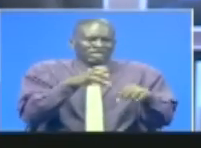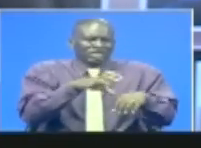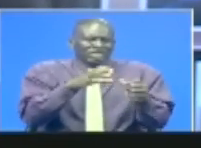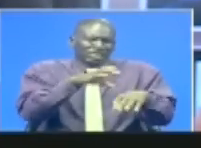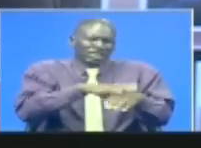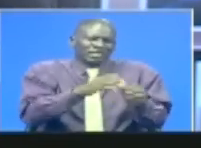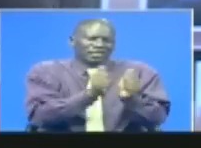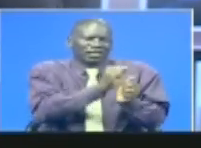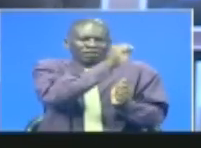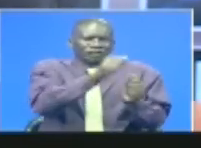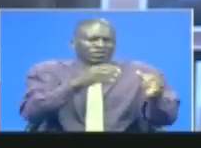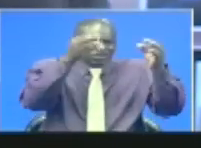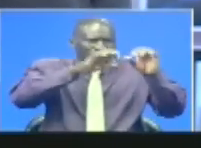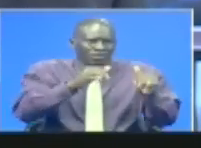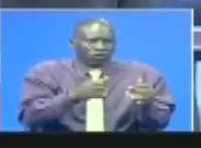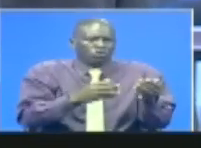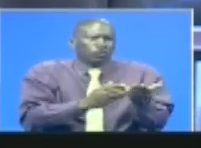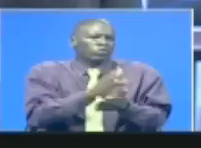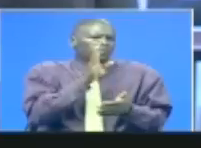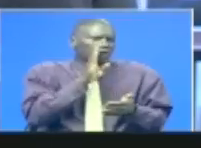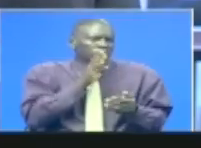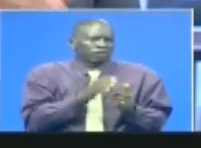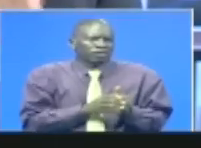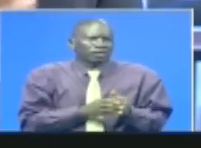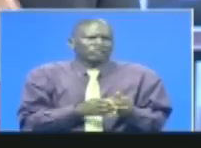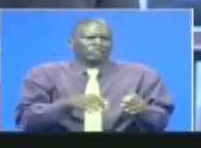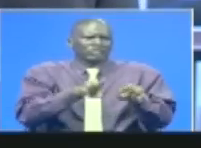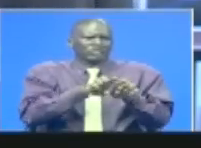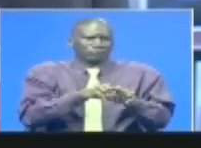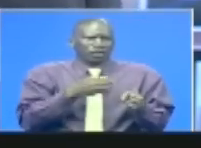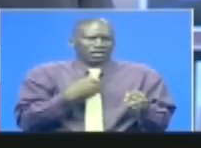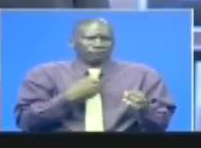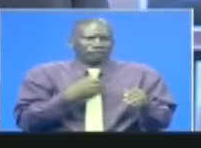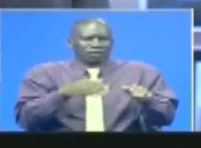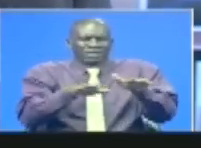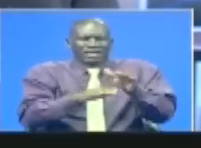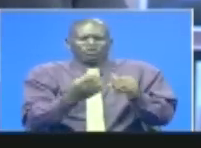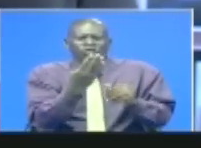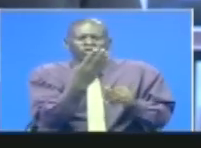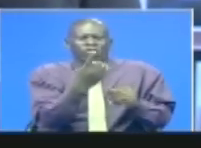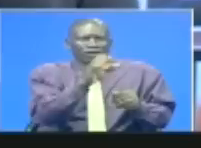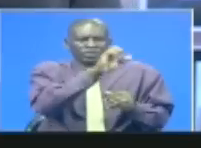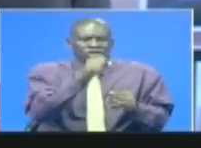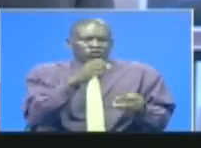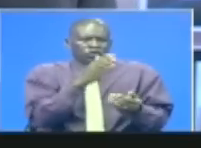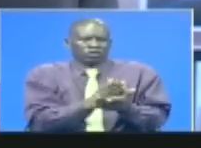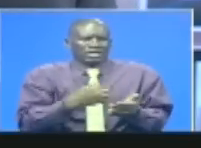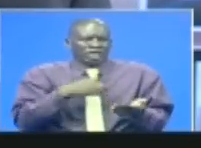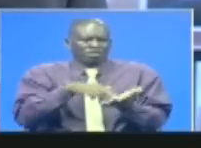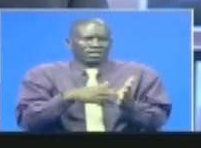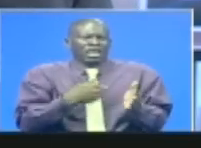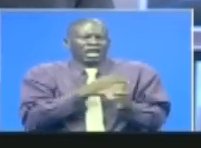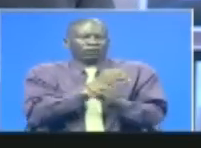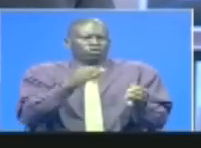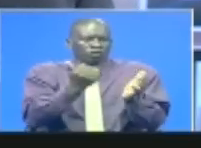undecided through propaganda, which I don't think is the case, they will still be under 41. So really, I mean, I have no problem